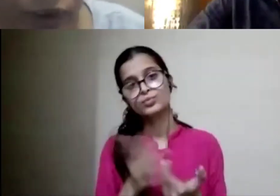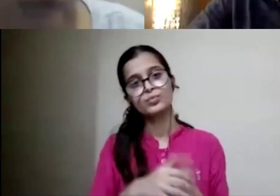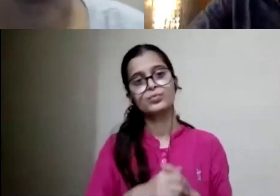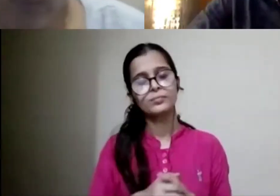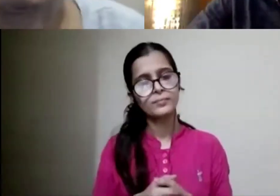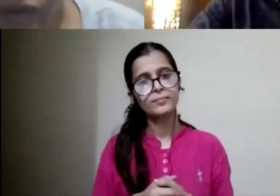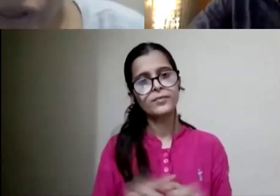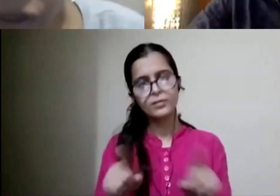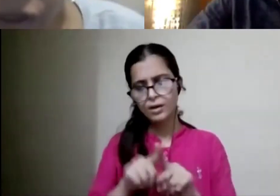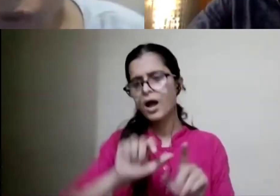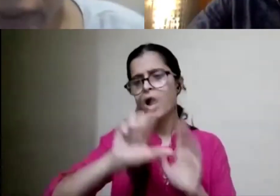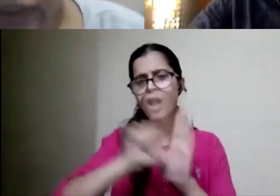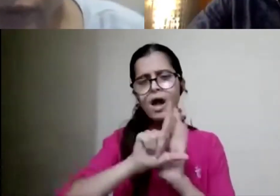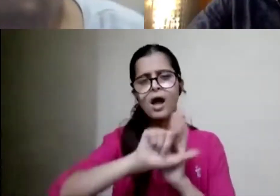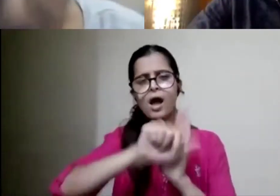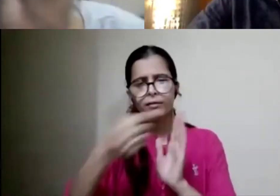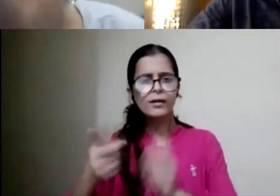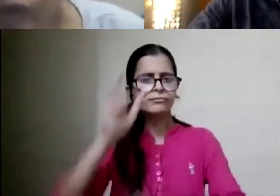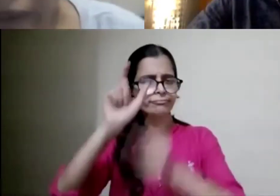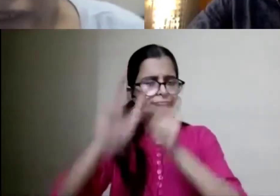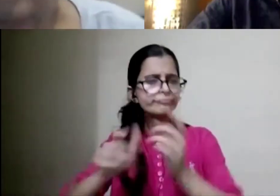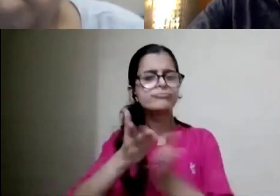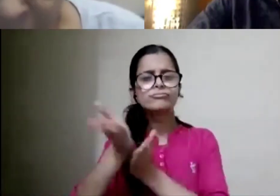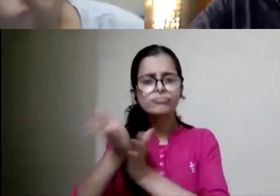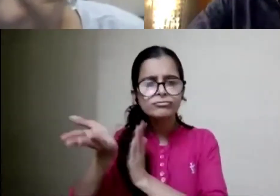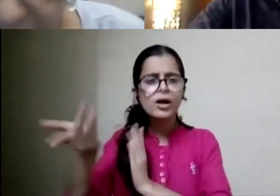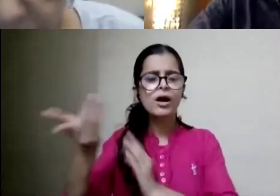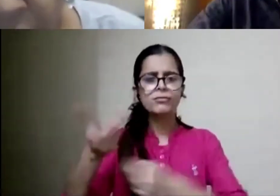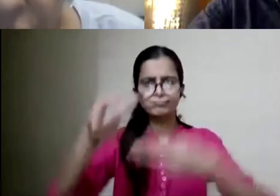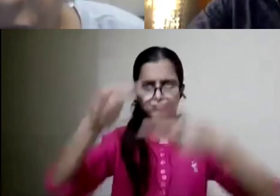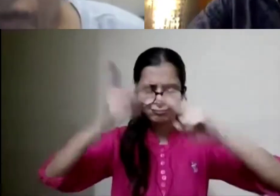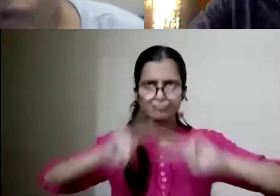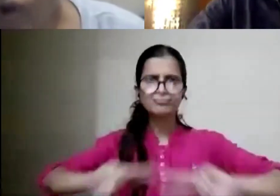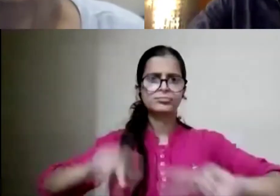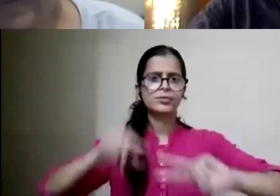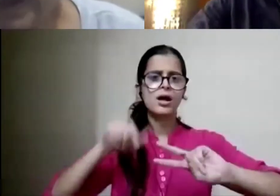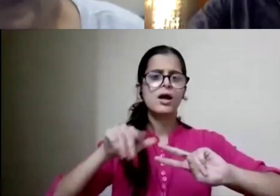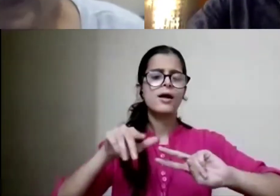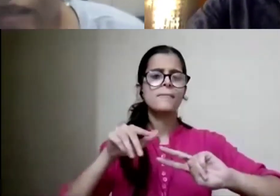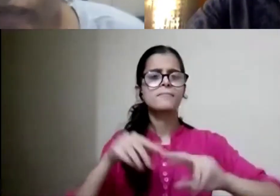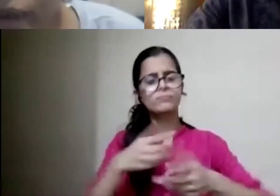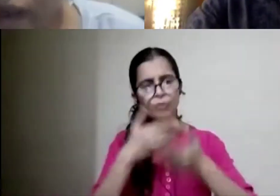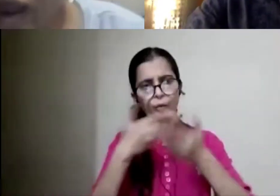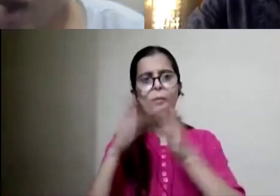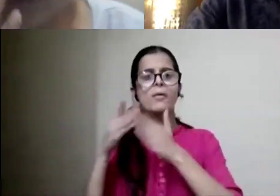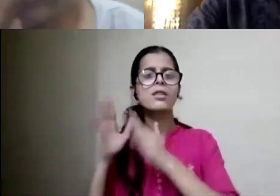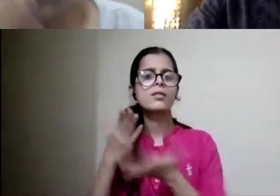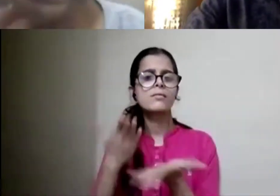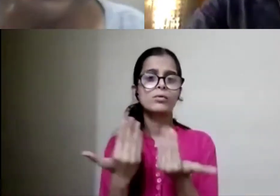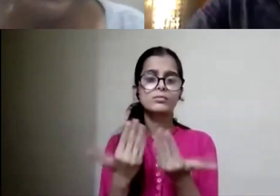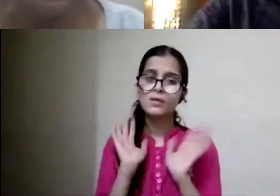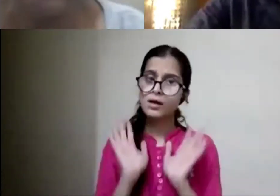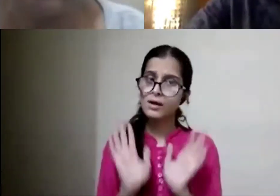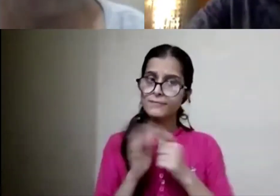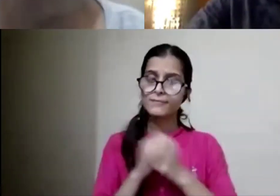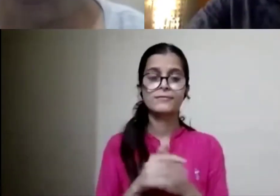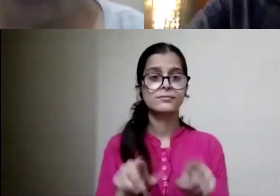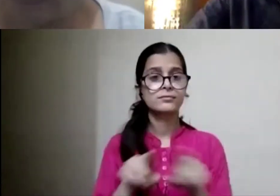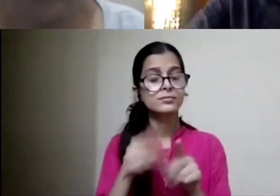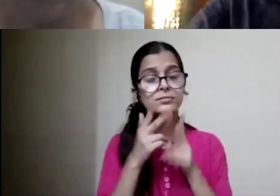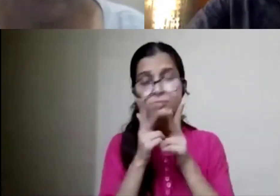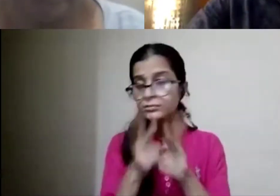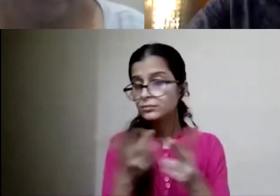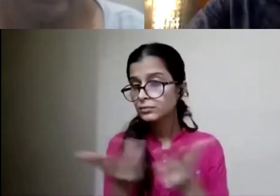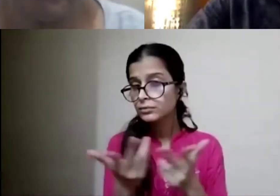you know, the other way in which this whole thing could have also been interpreted, and that interpretation was open and possible, was to be saying that,